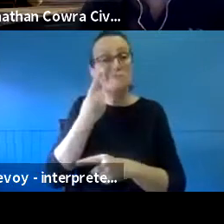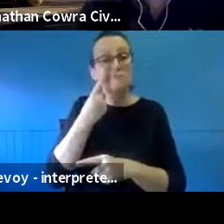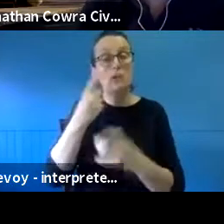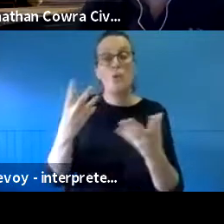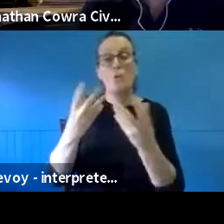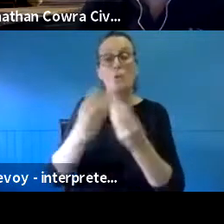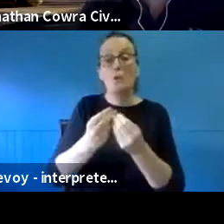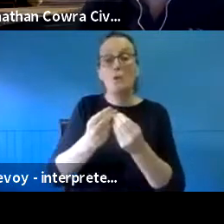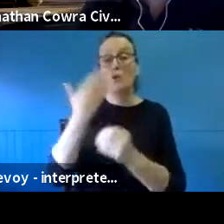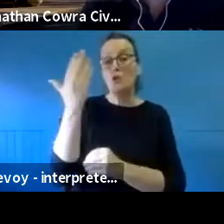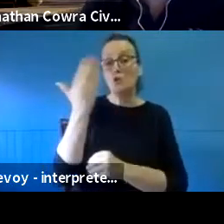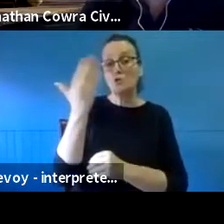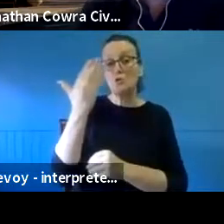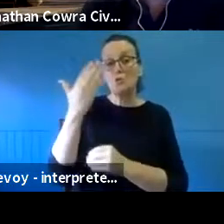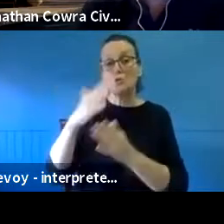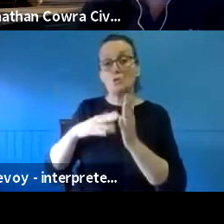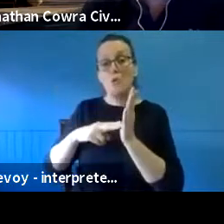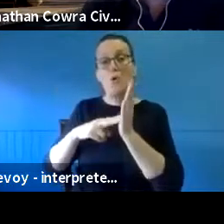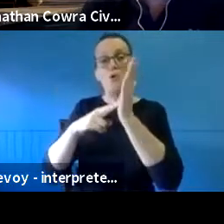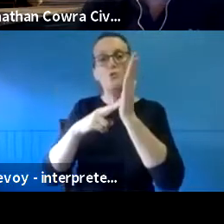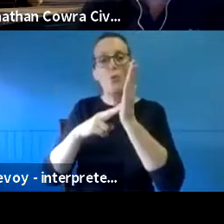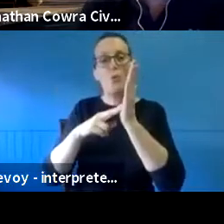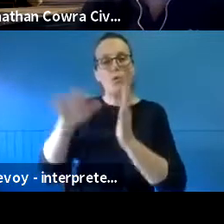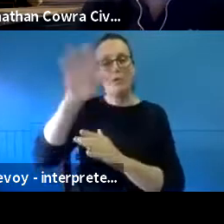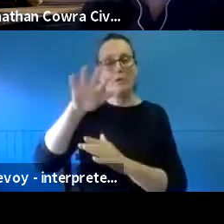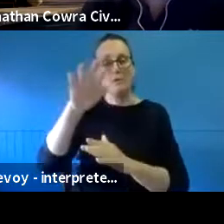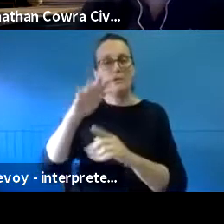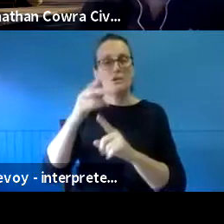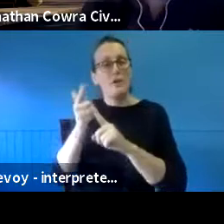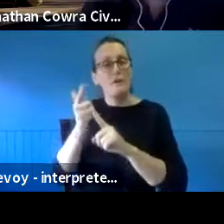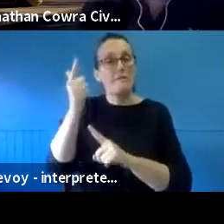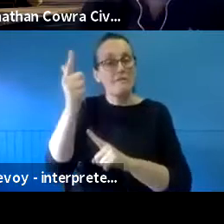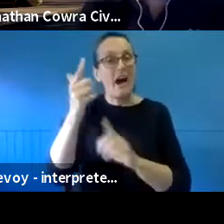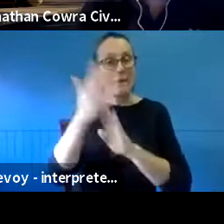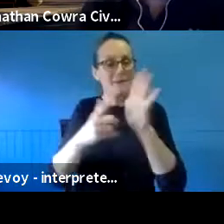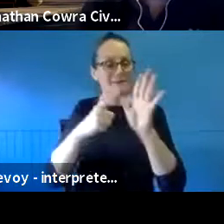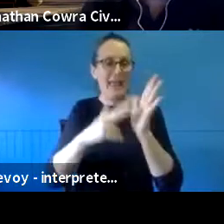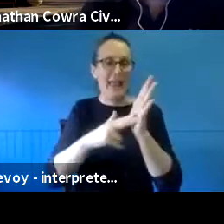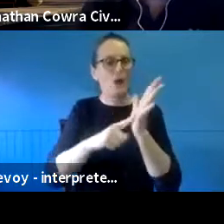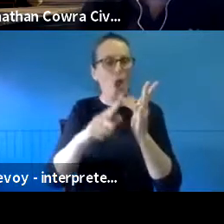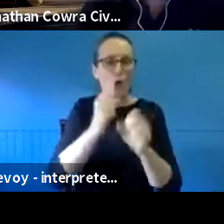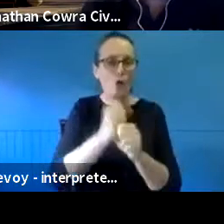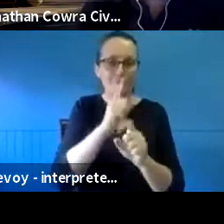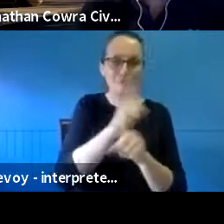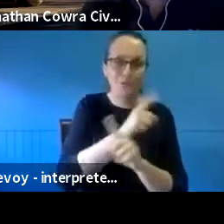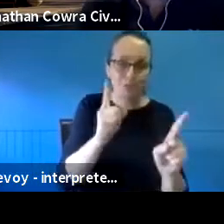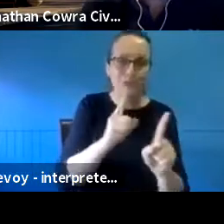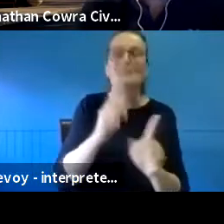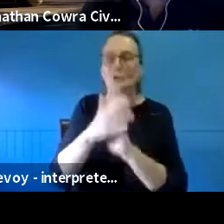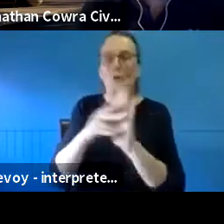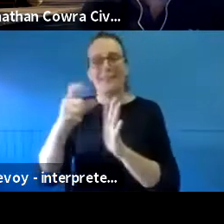with schools on the North Coast. They're sufficiently far away for making the analog really difficult. So I feel like that's a good